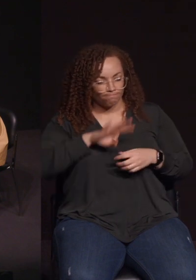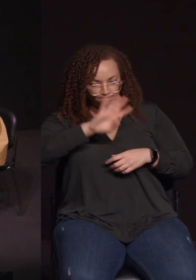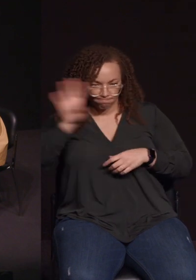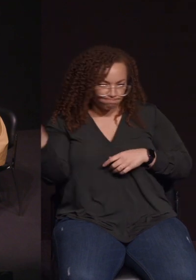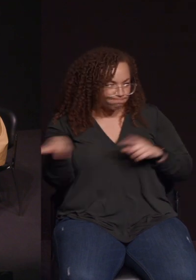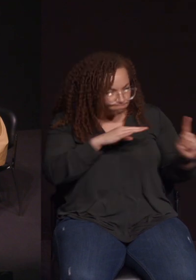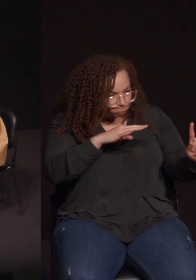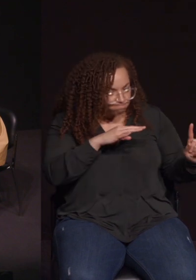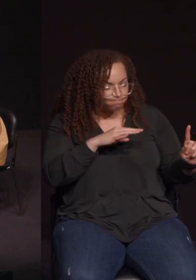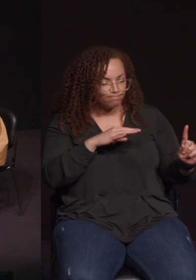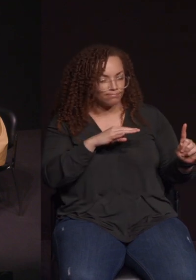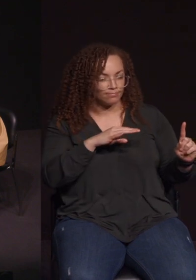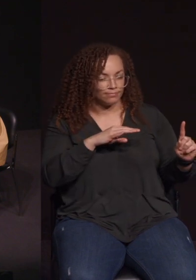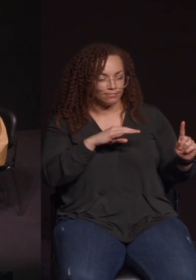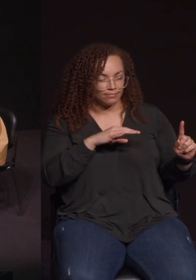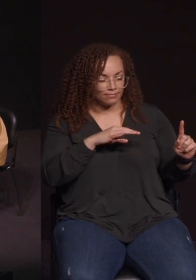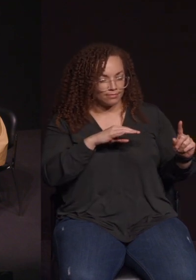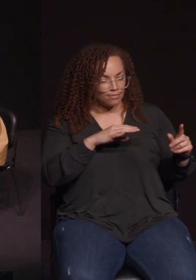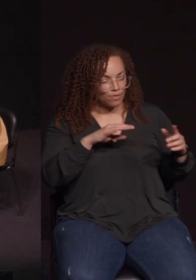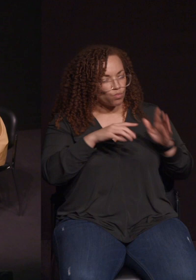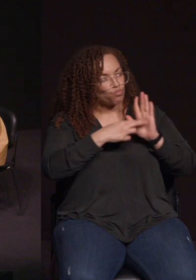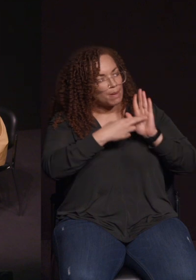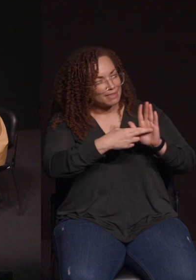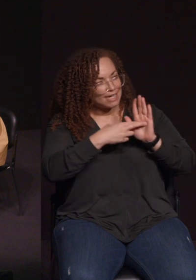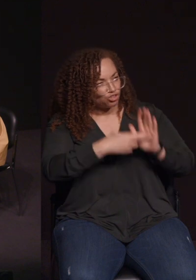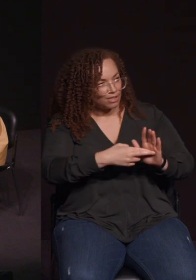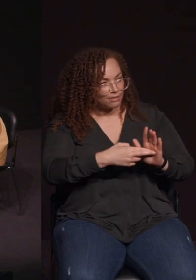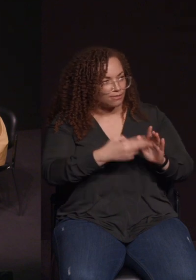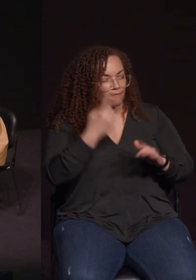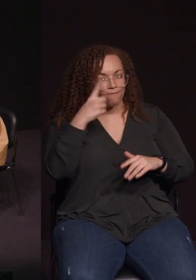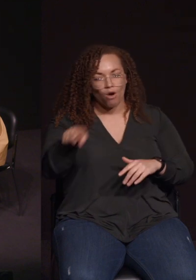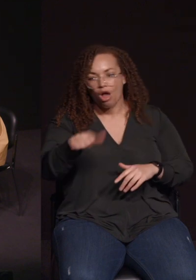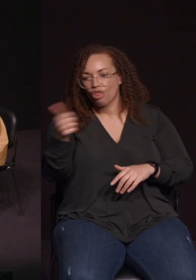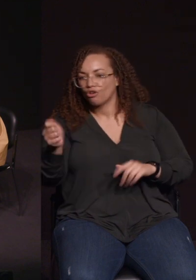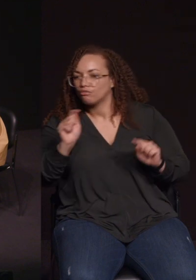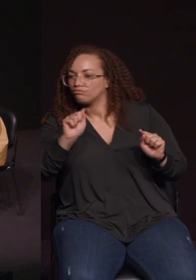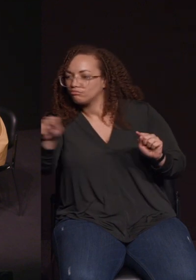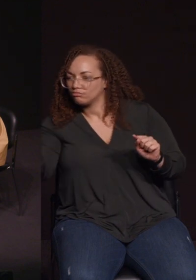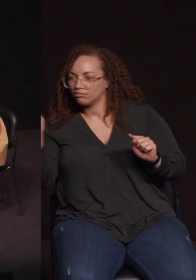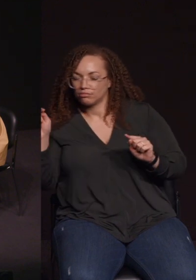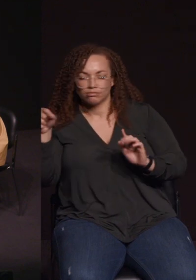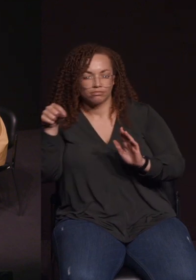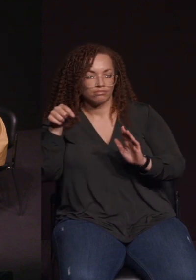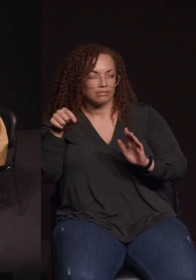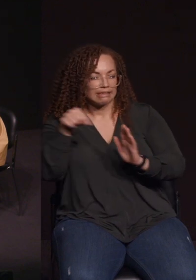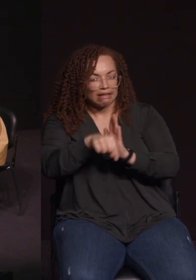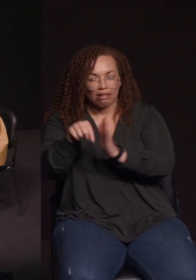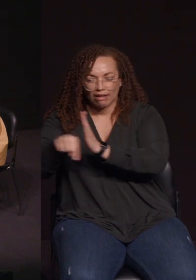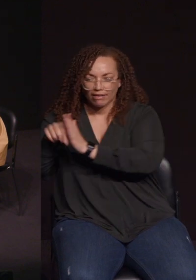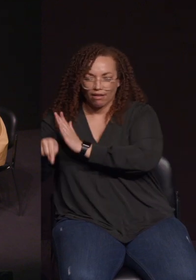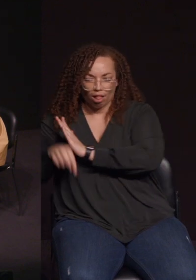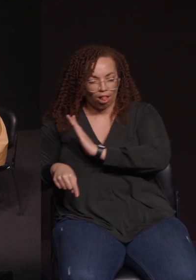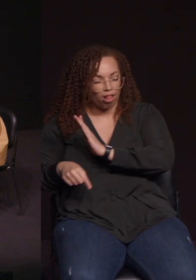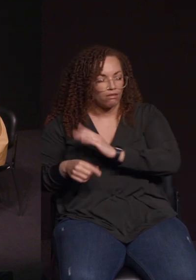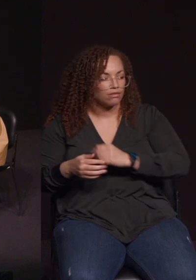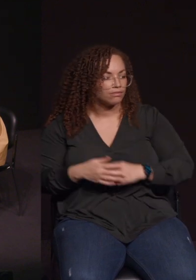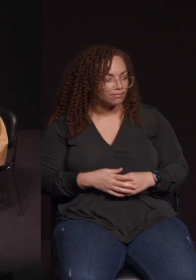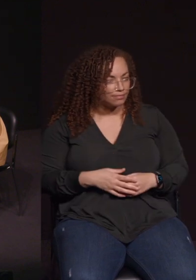Representation for all the other ones that has been killed in St. Louis that was thrown up under the rug.